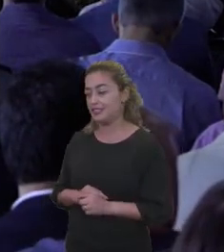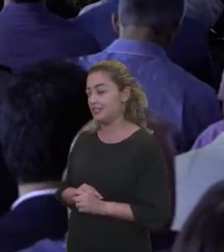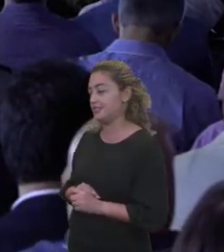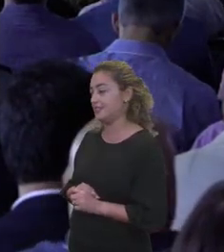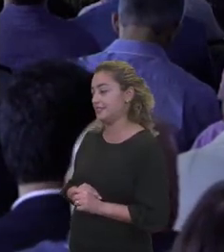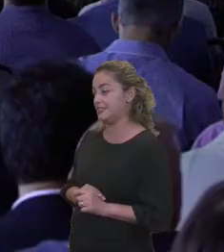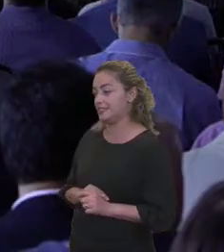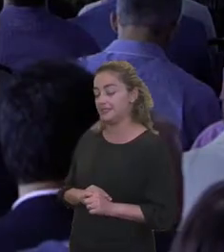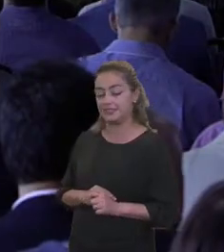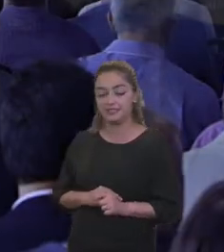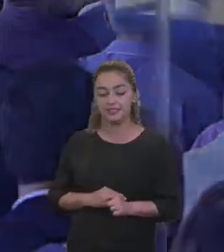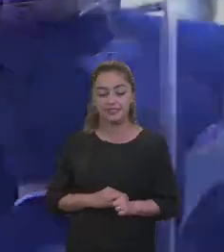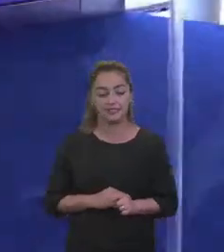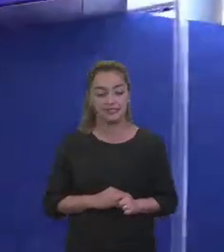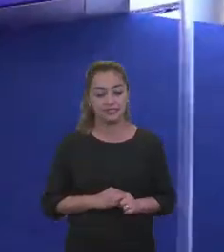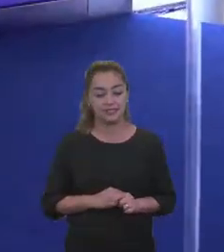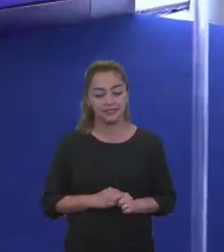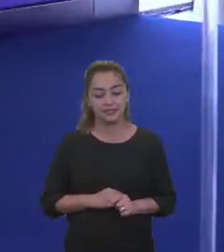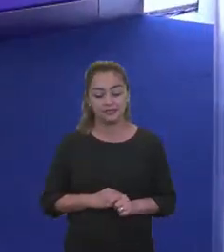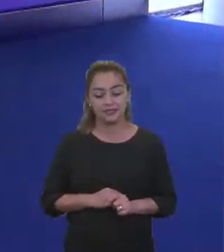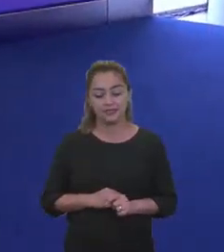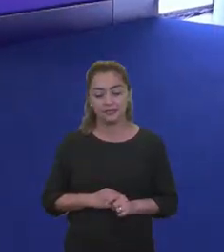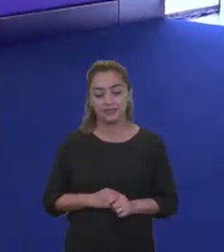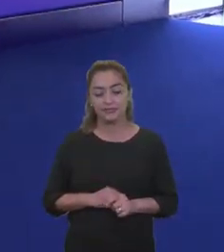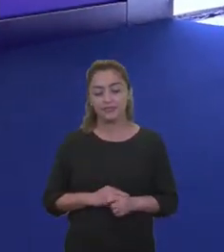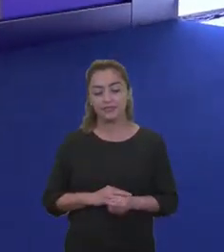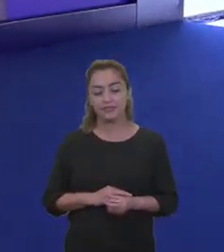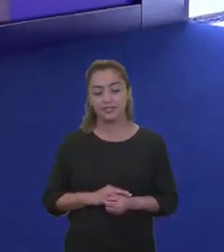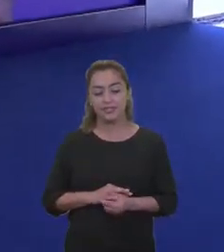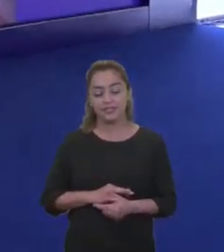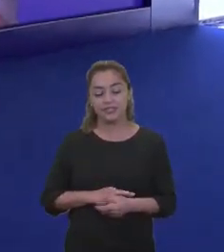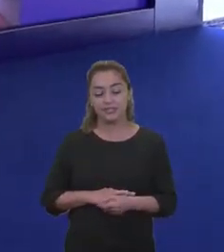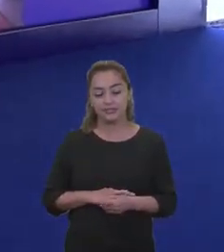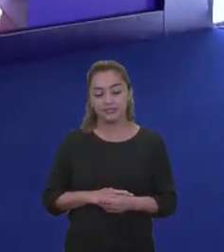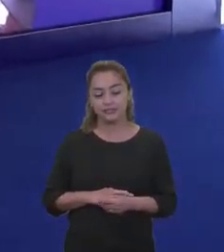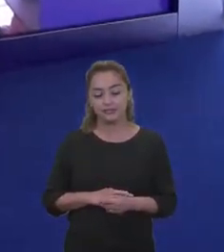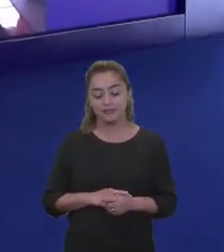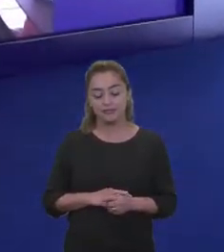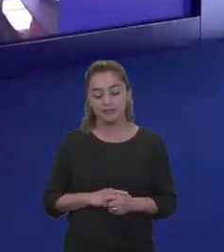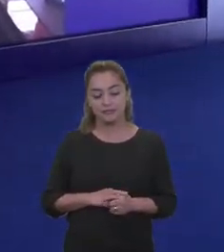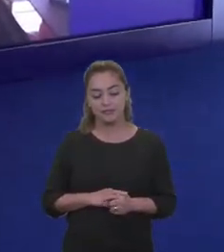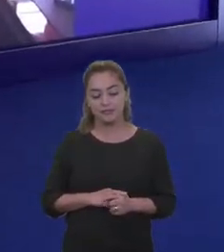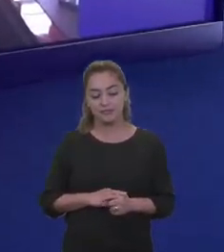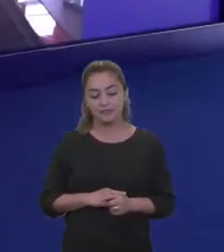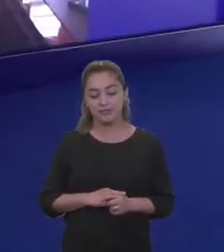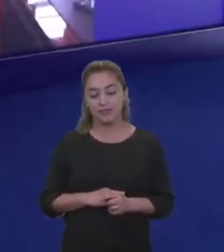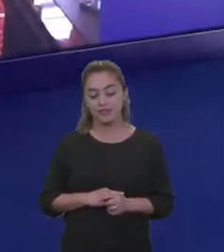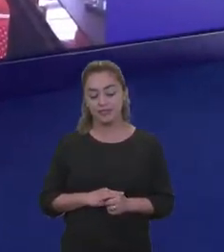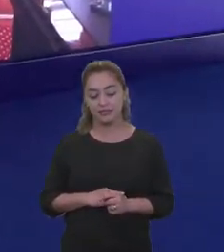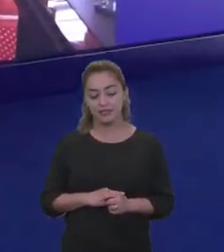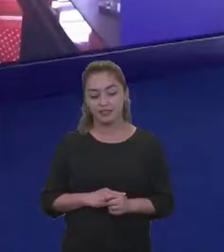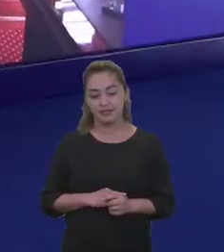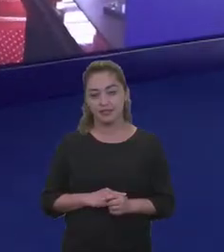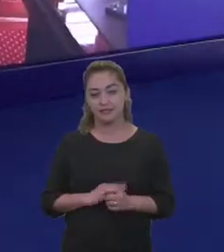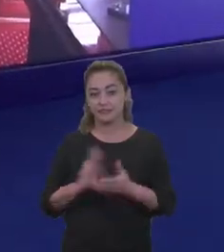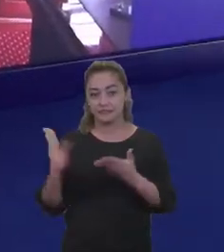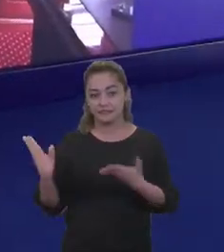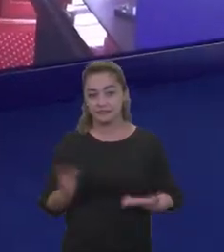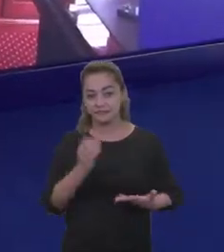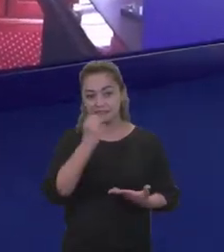in the league. Directly from the United States, welcome to the Team Talks Experience Stage, Jason